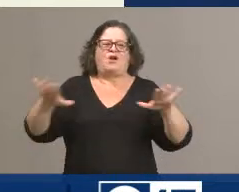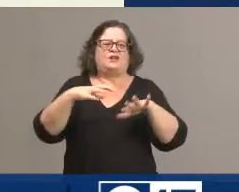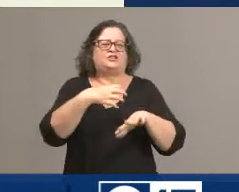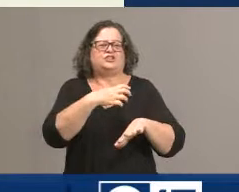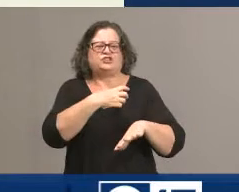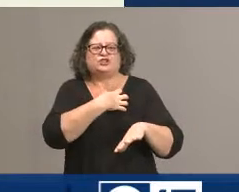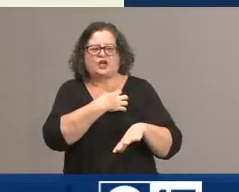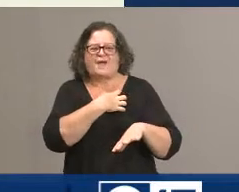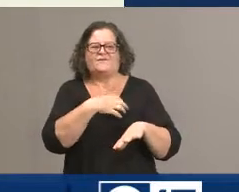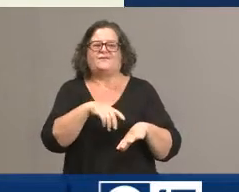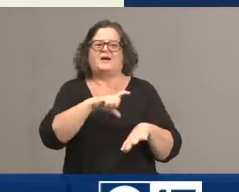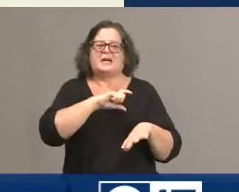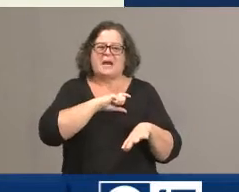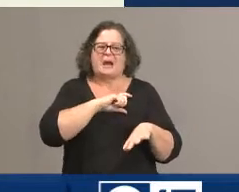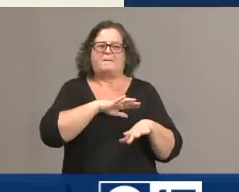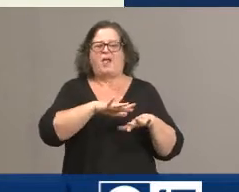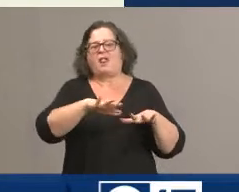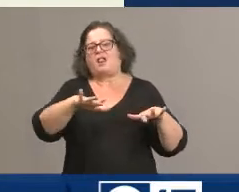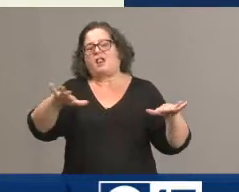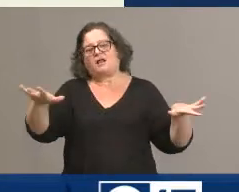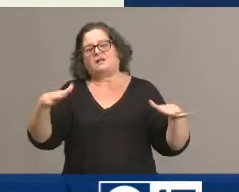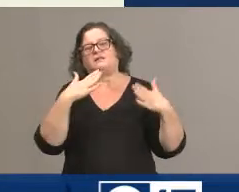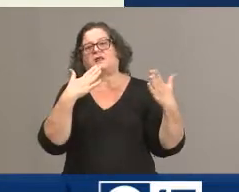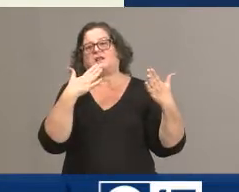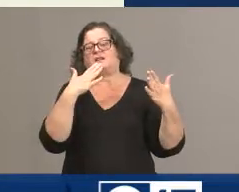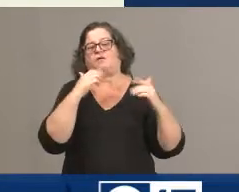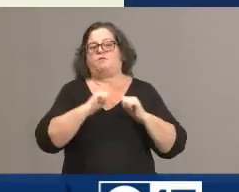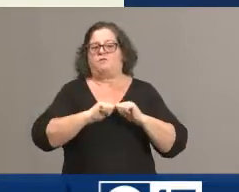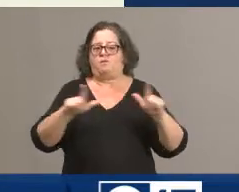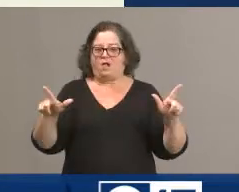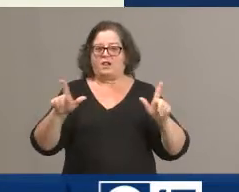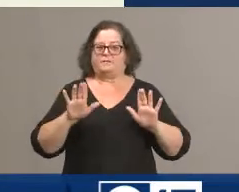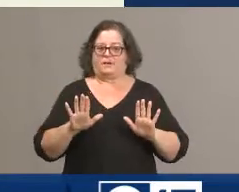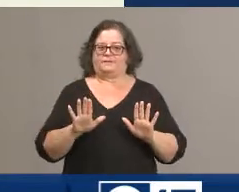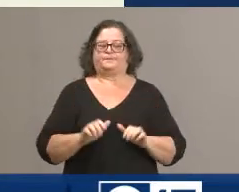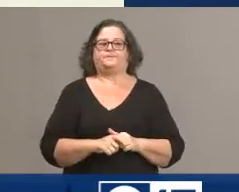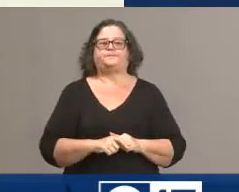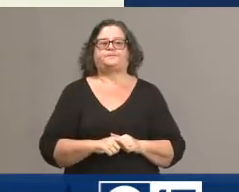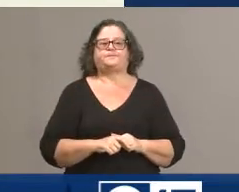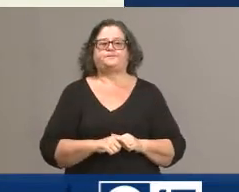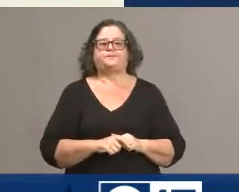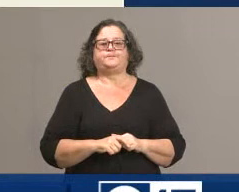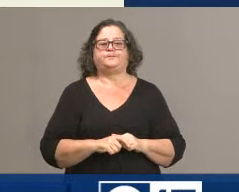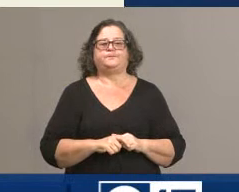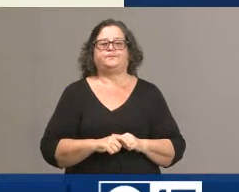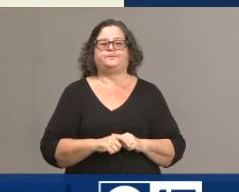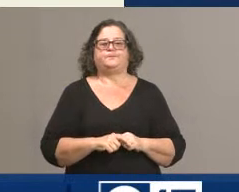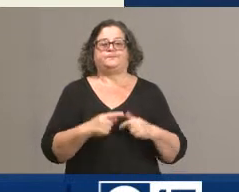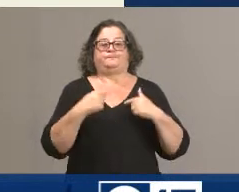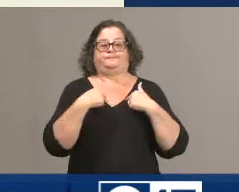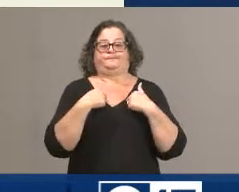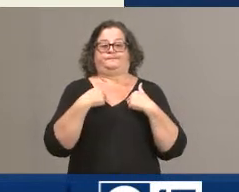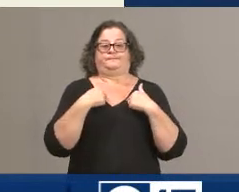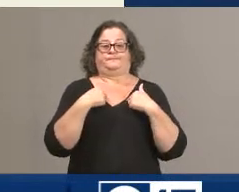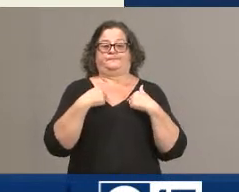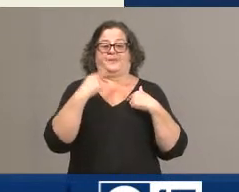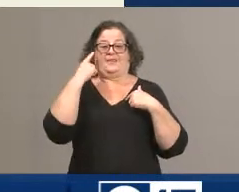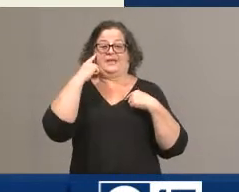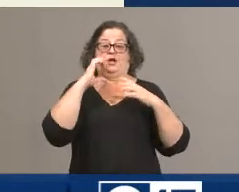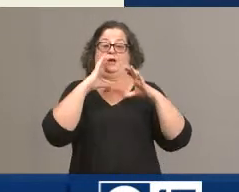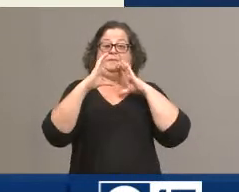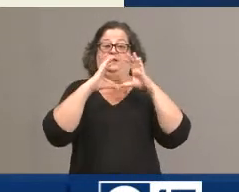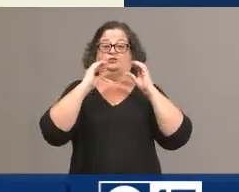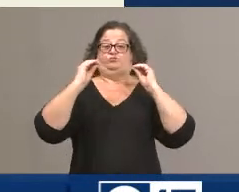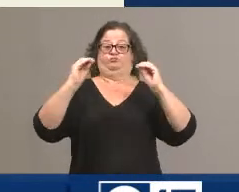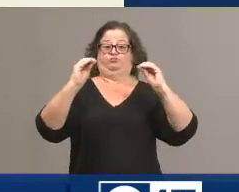I think the idea of communicating and educating is a posture that most